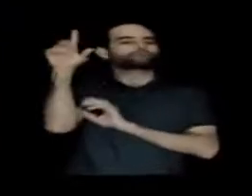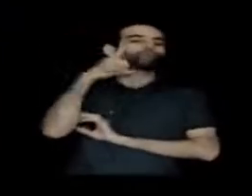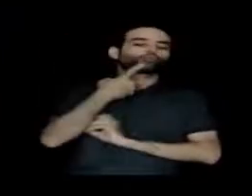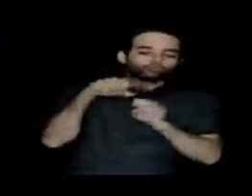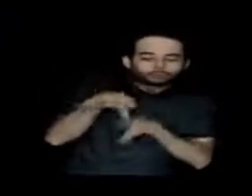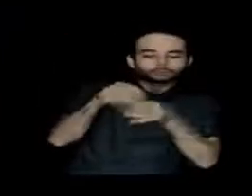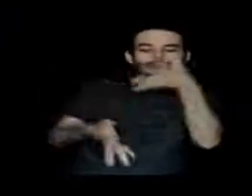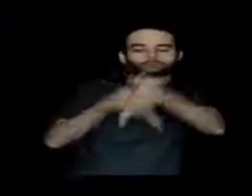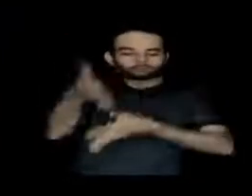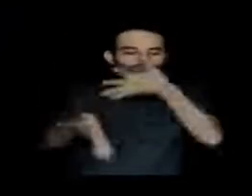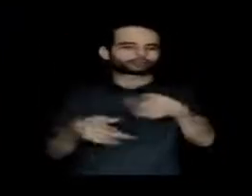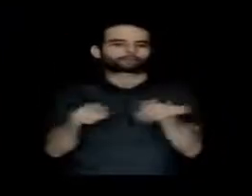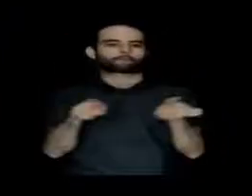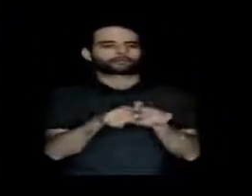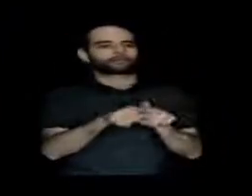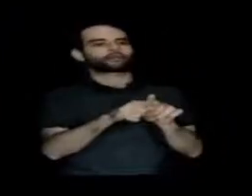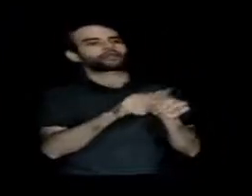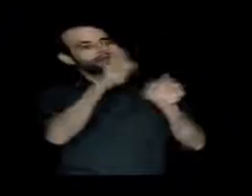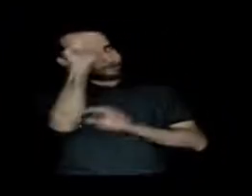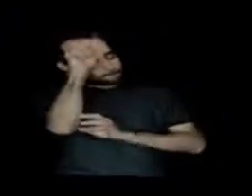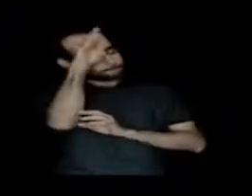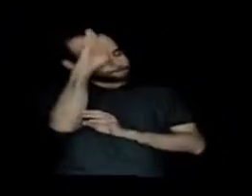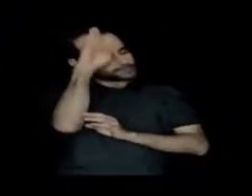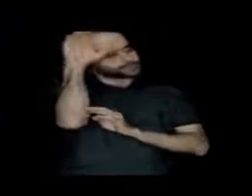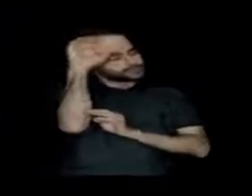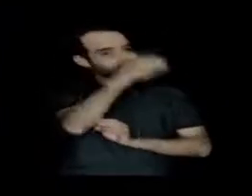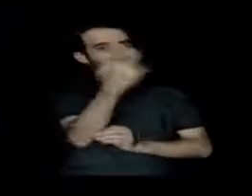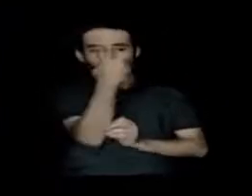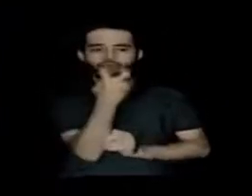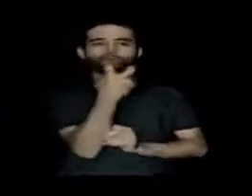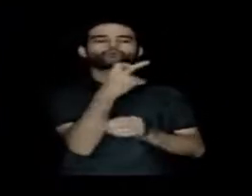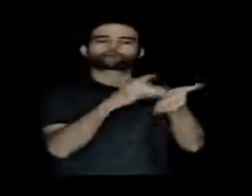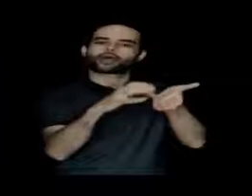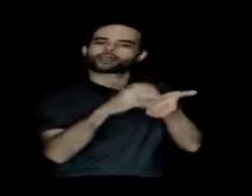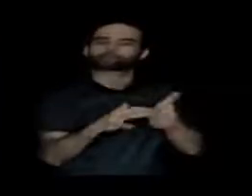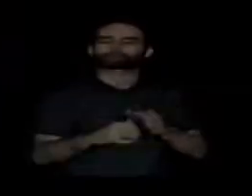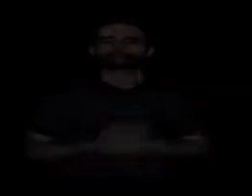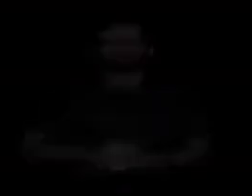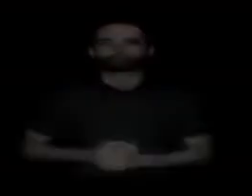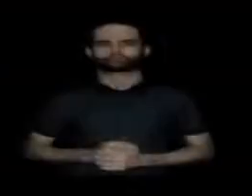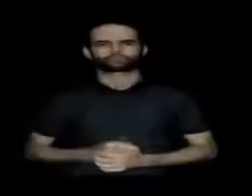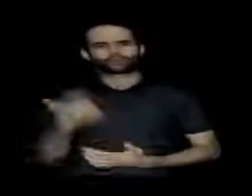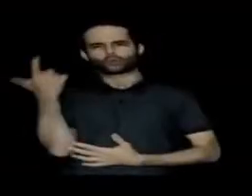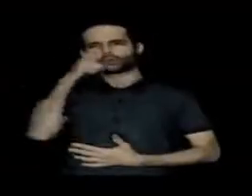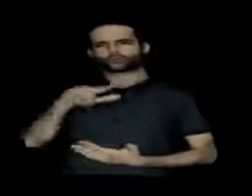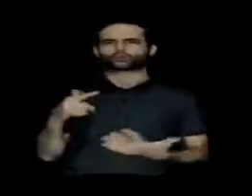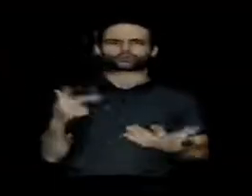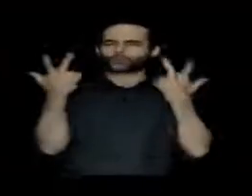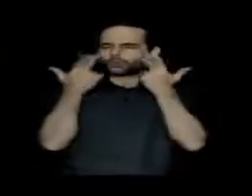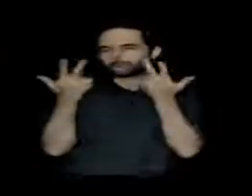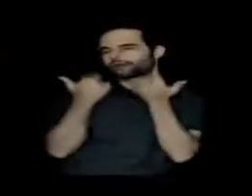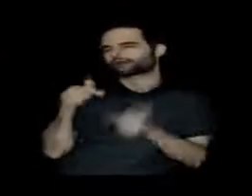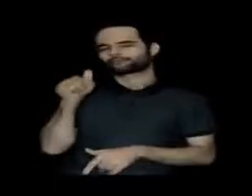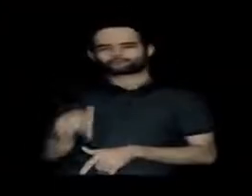school. And I started a fight with the city to get the city give me a space to do work with